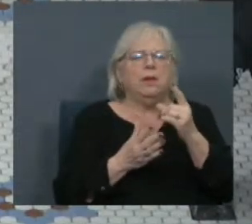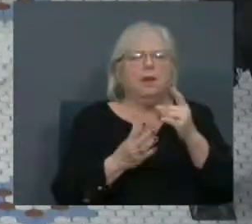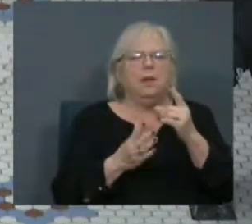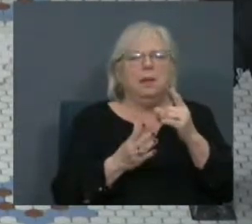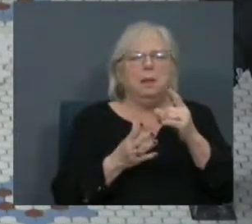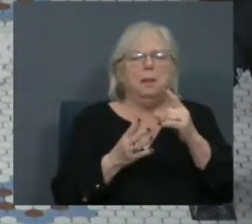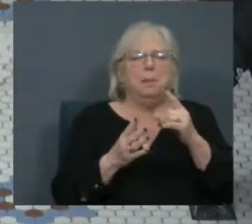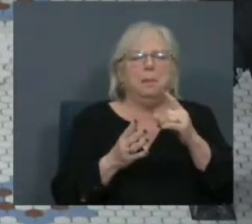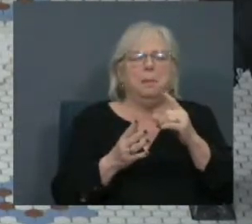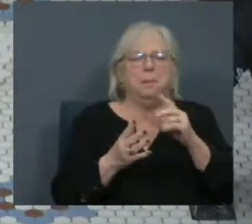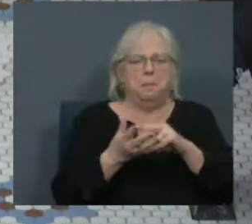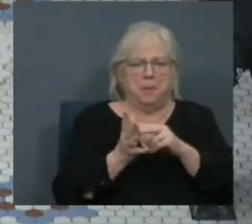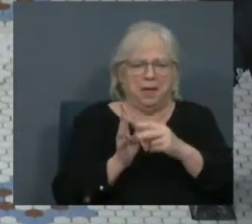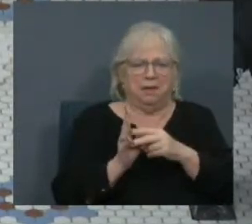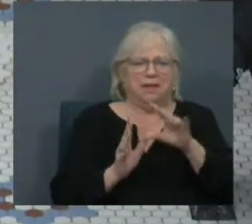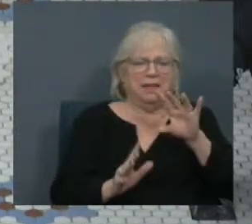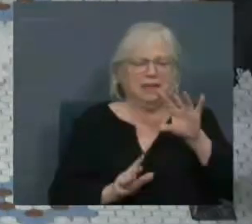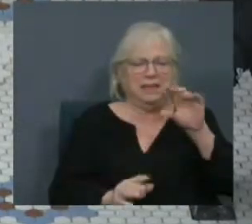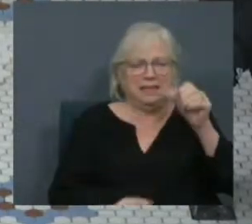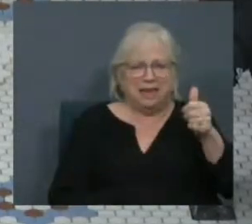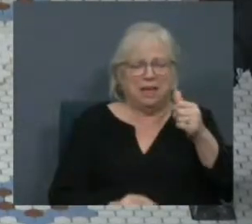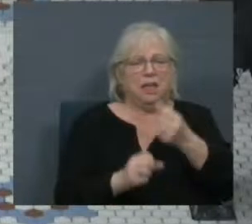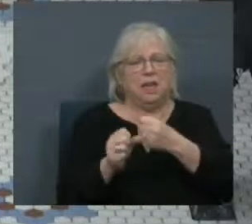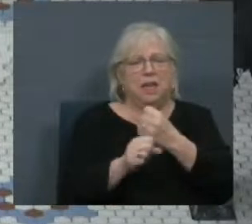years. And there is no case.